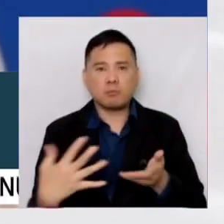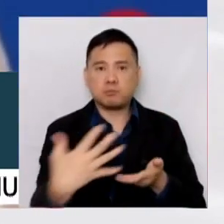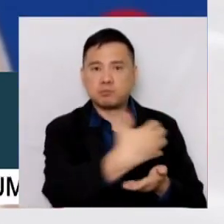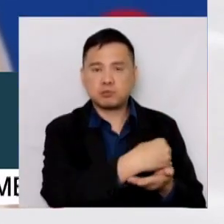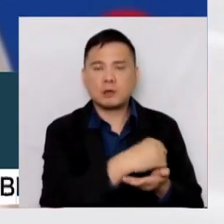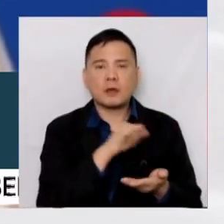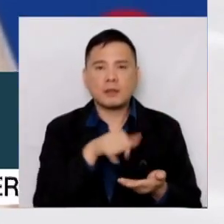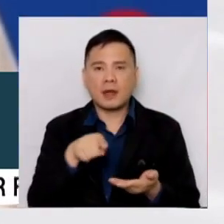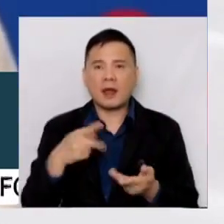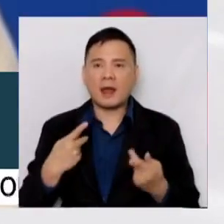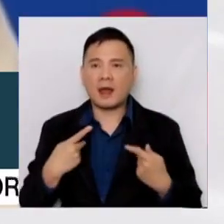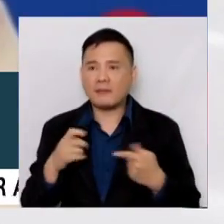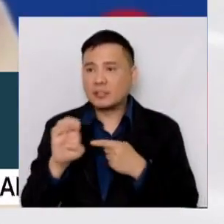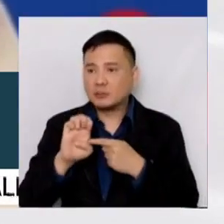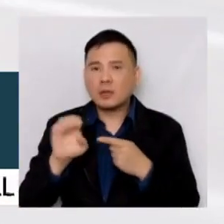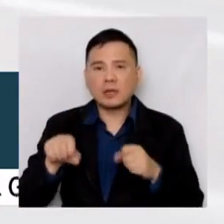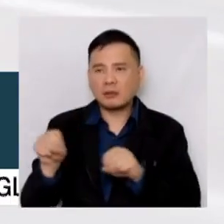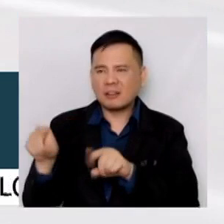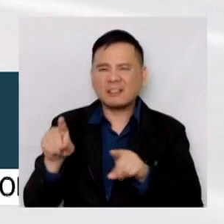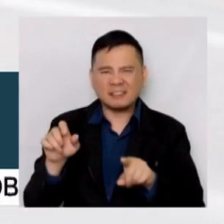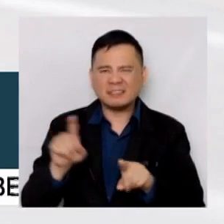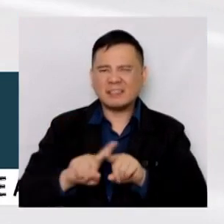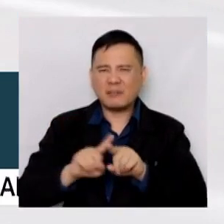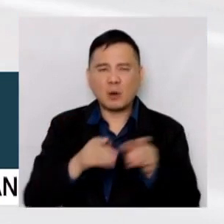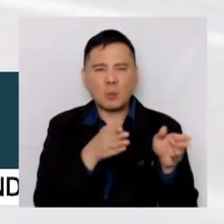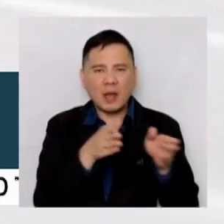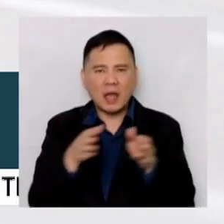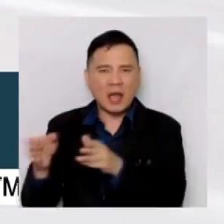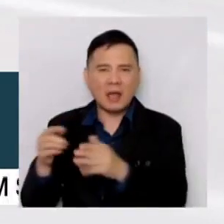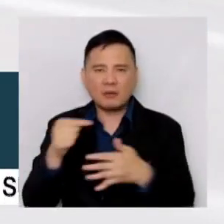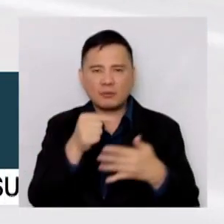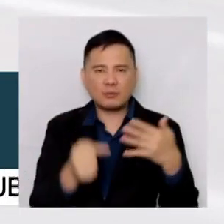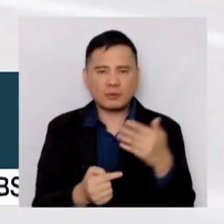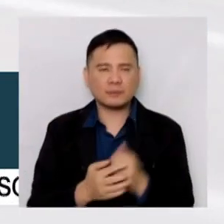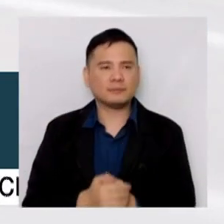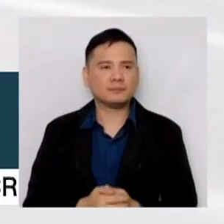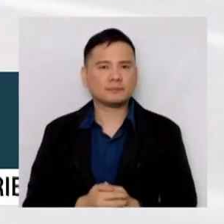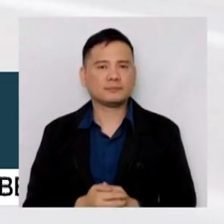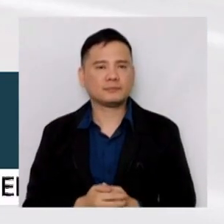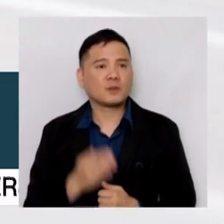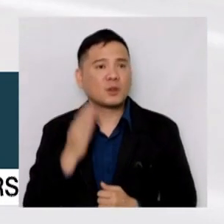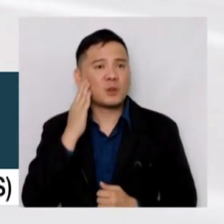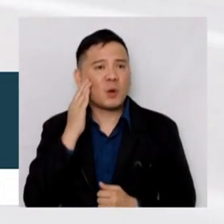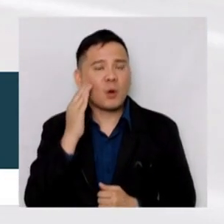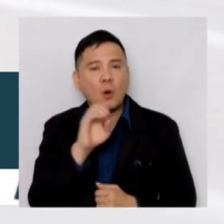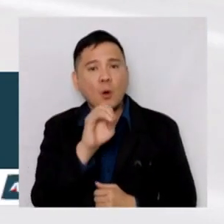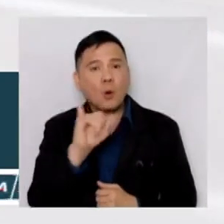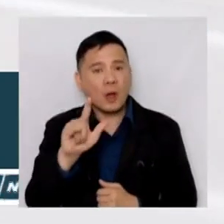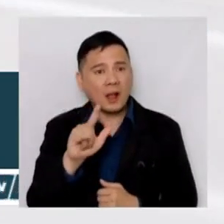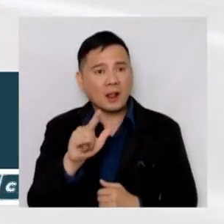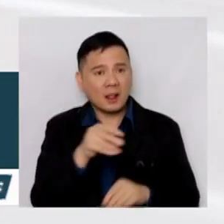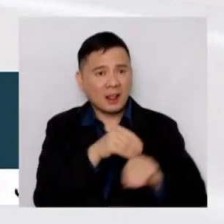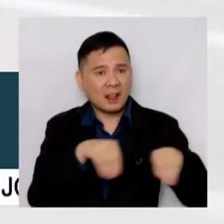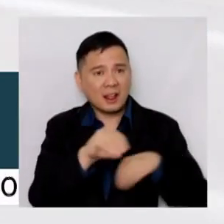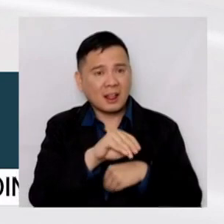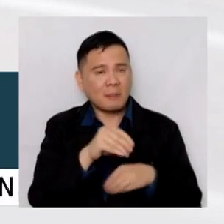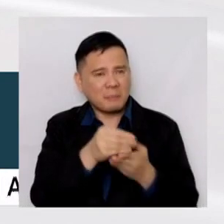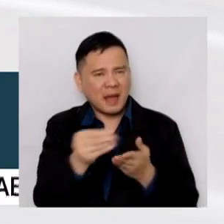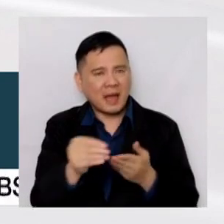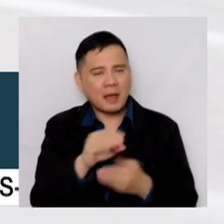whatever is extra. While we're on the topic, let's talk about Malampaya. What do you think about the deal? Do you think it serves the national